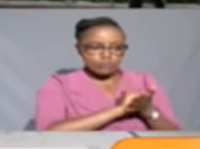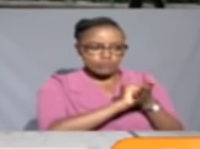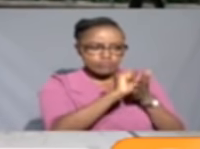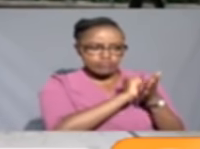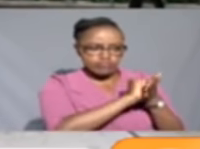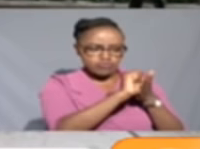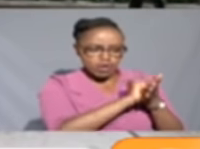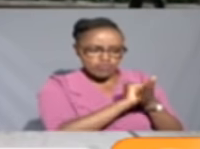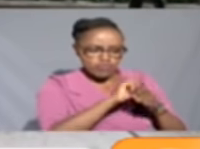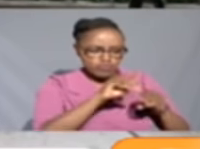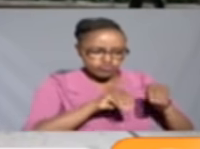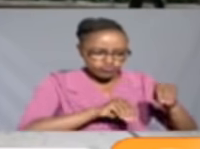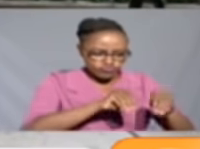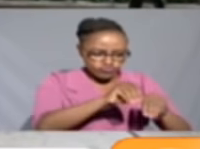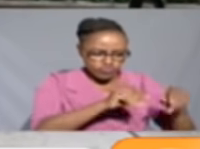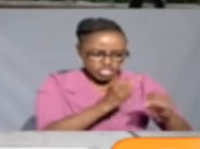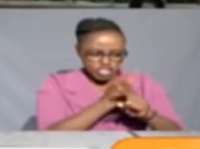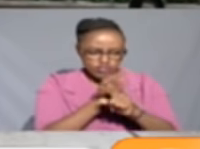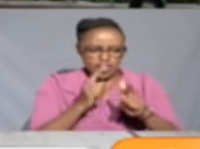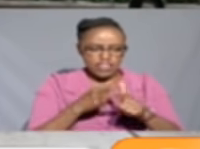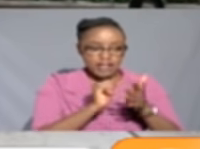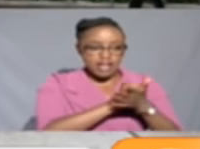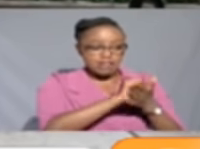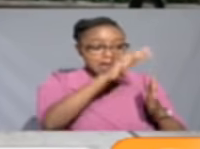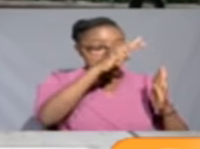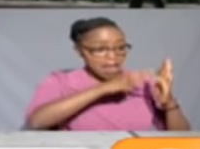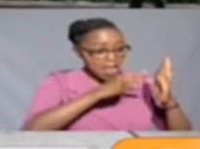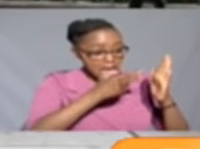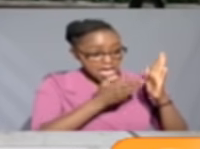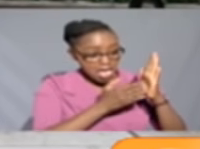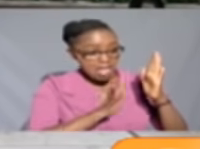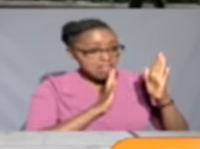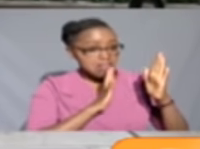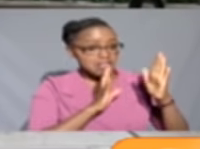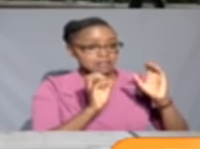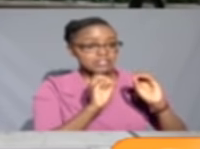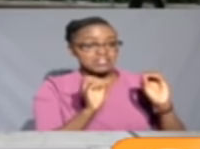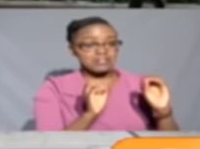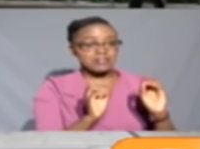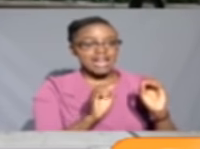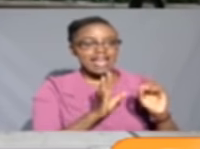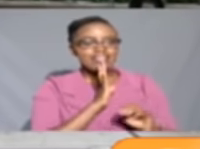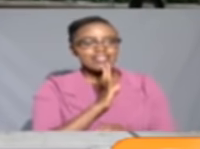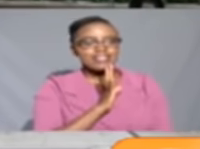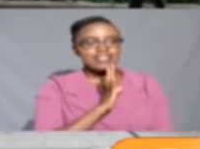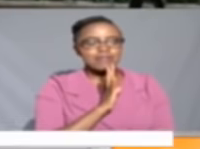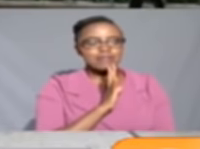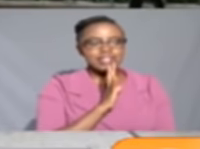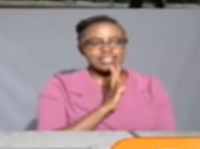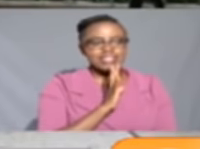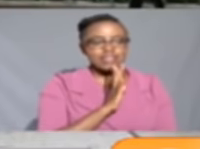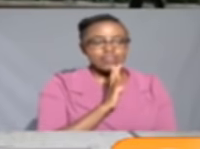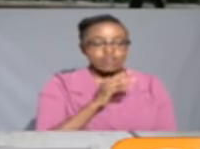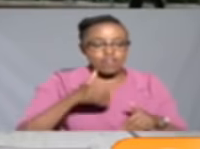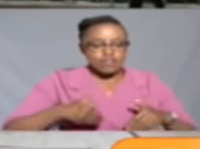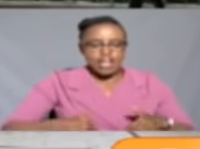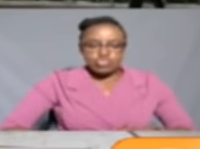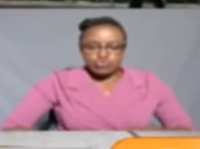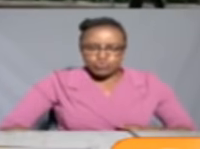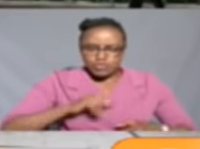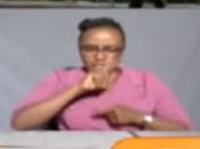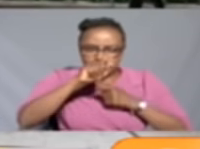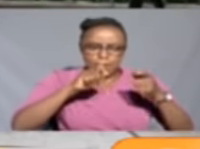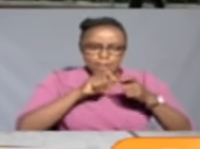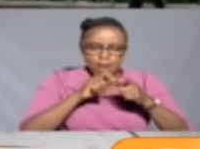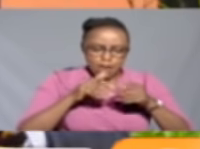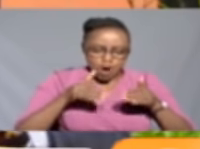know, format it and print it. He never read the speech. No. The speech would have given the youth particularly